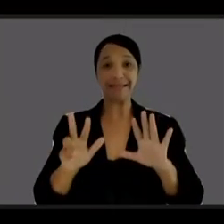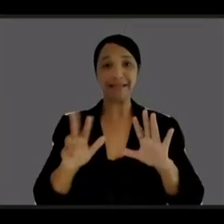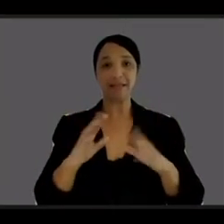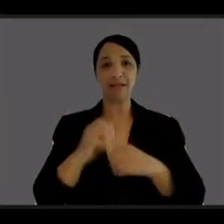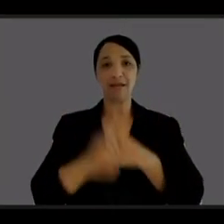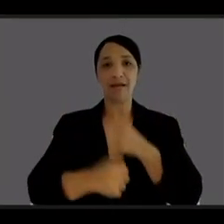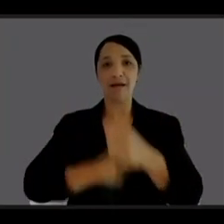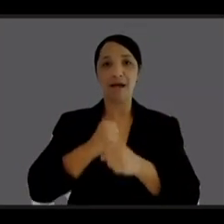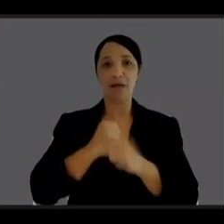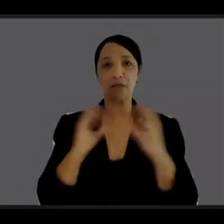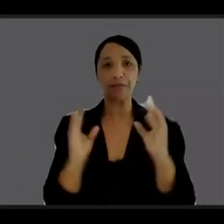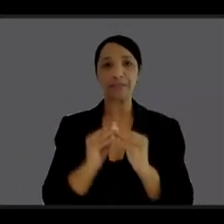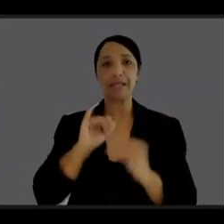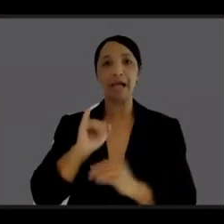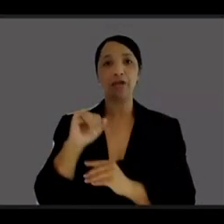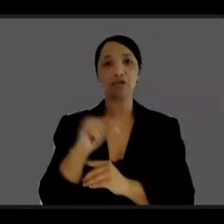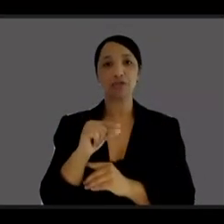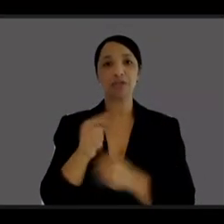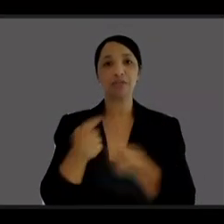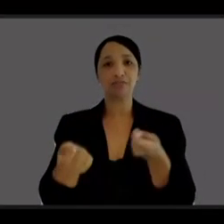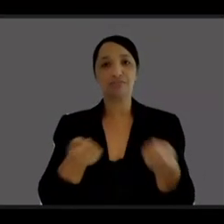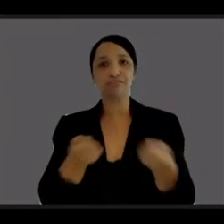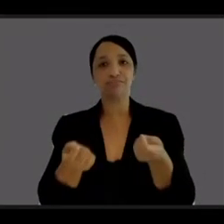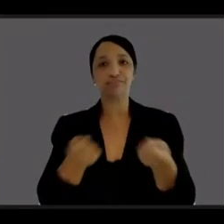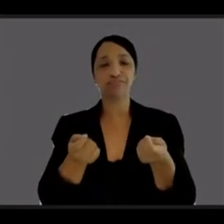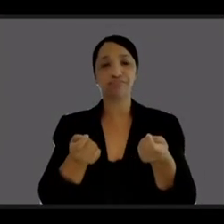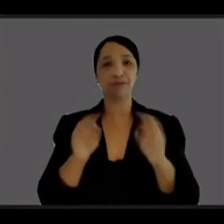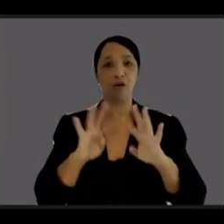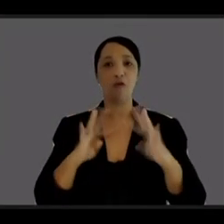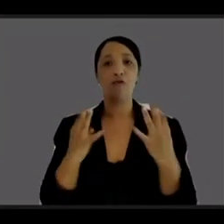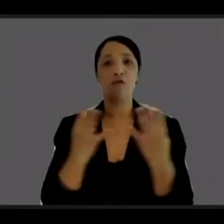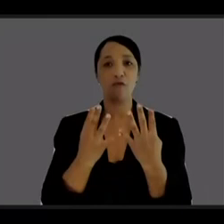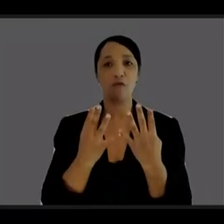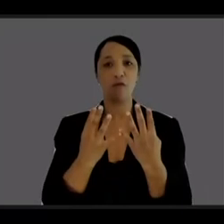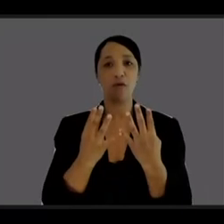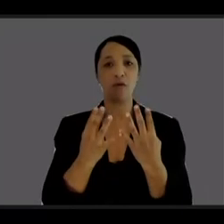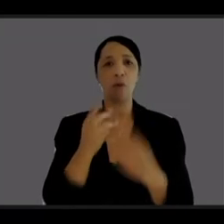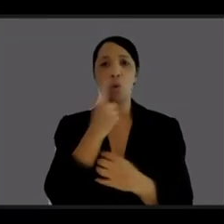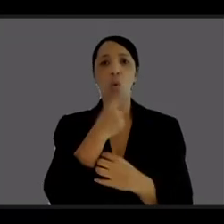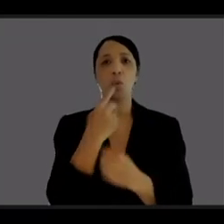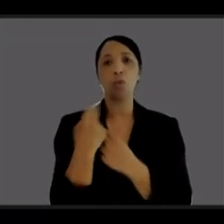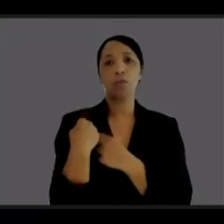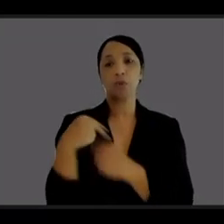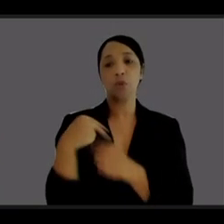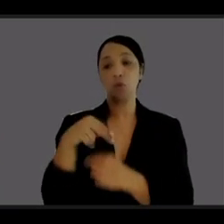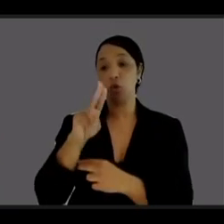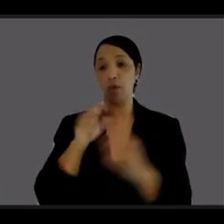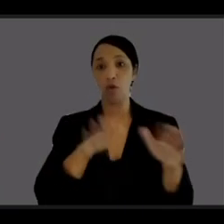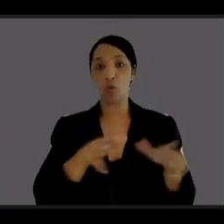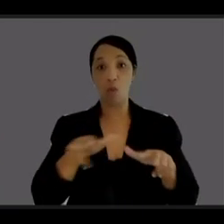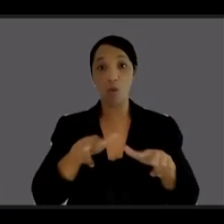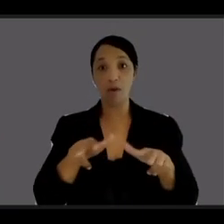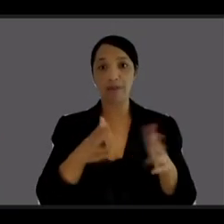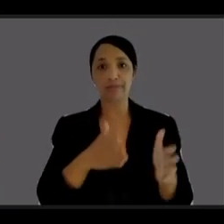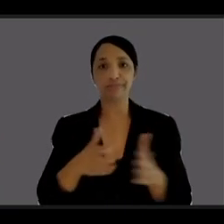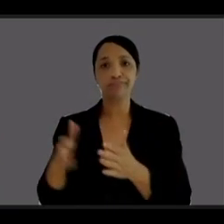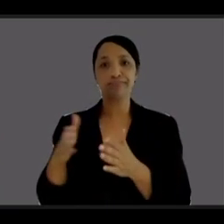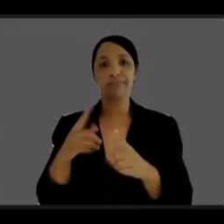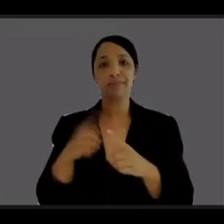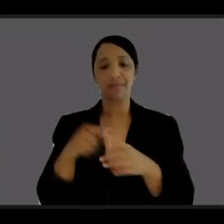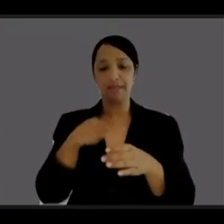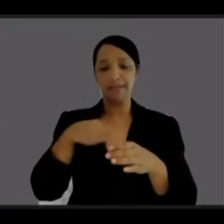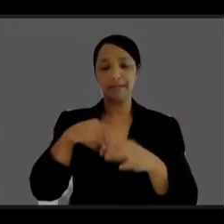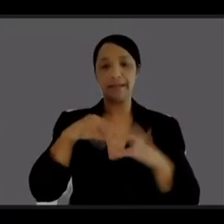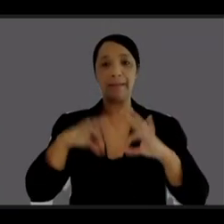Governance Forum, organized by United Nations and hosted by Ministry of Internal Affairs and